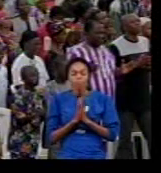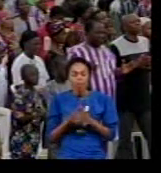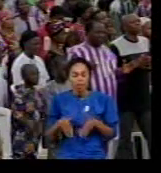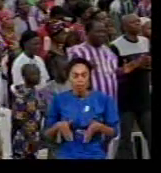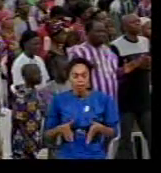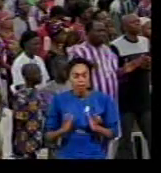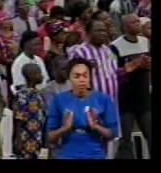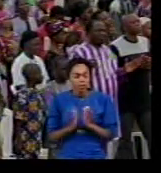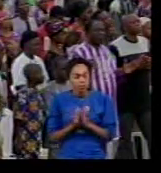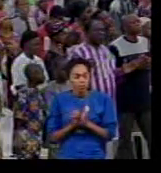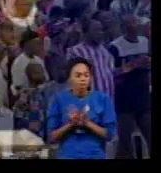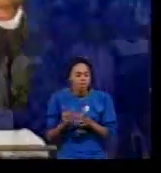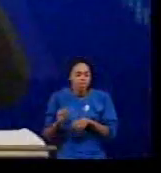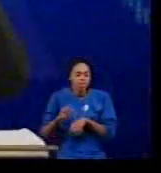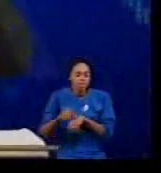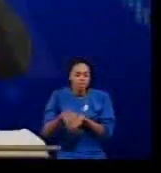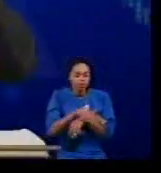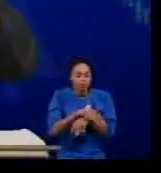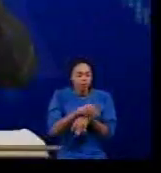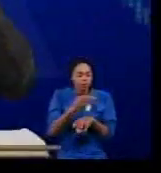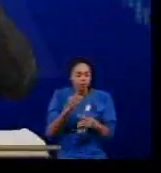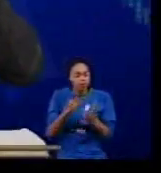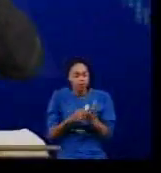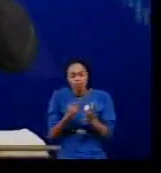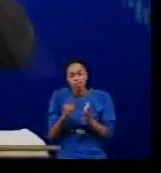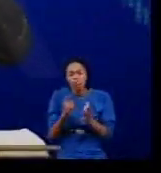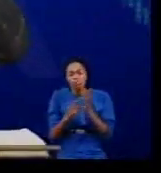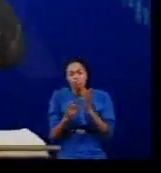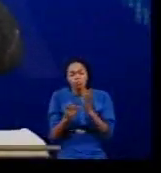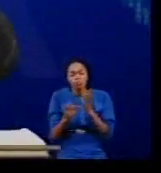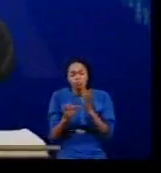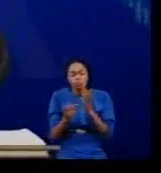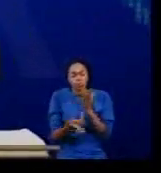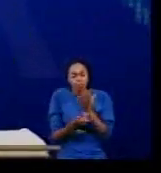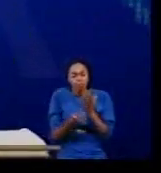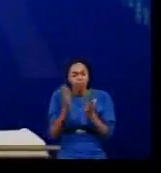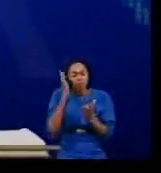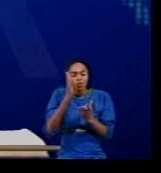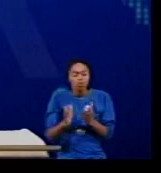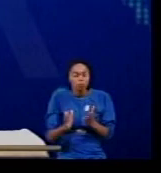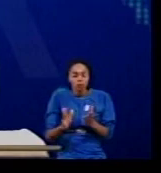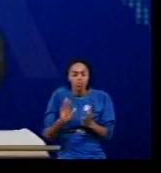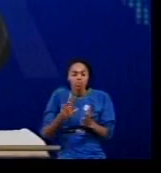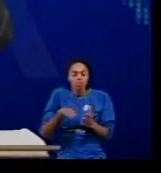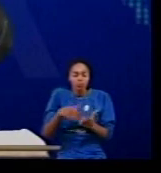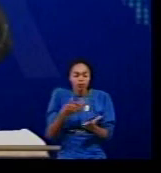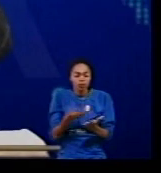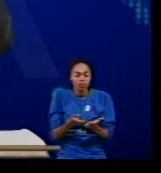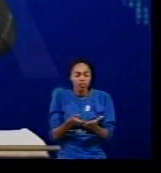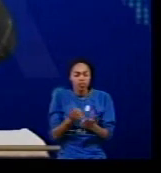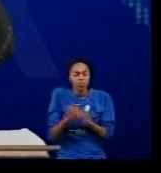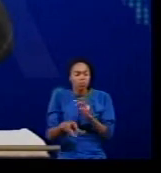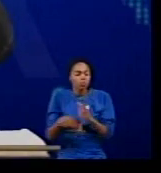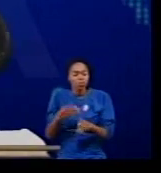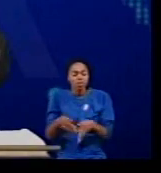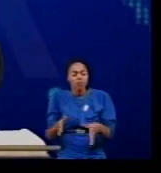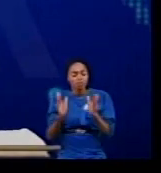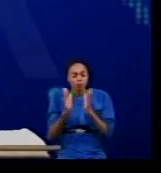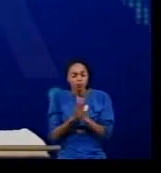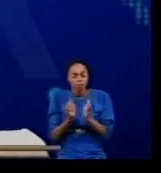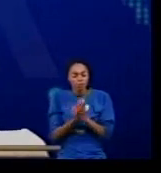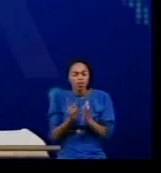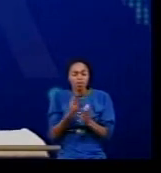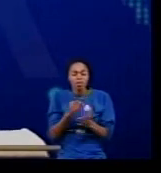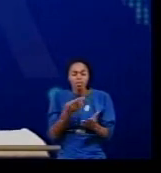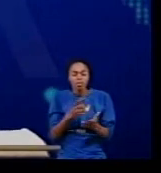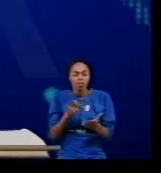will not die. What the Lord has committed into Gideon's hand, he will do before death came, and what the Lord has committed to your